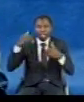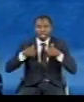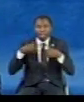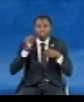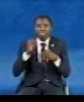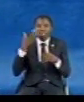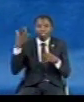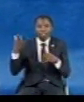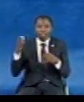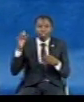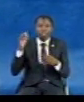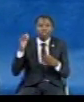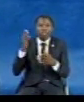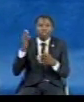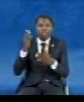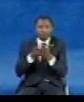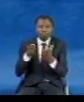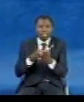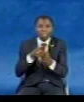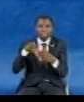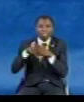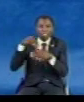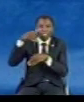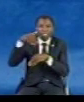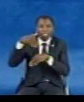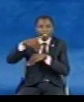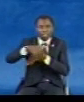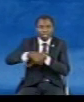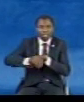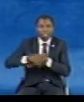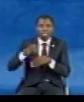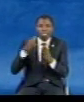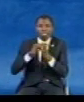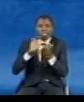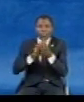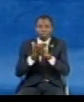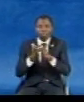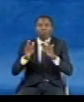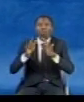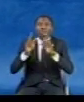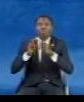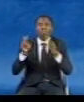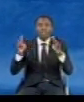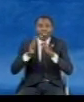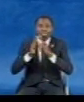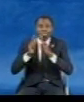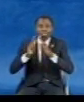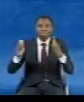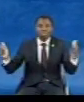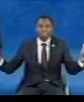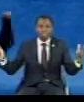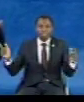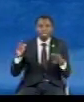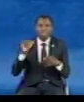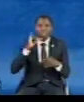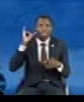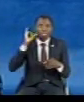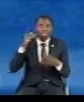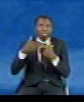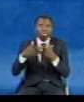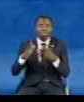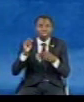night, it becomes so big. And I've just been bothered about it. But yesterday, after the